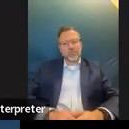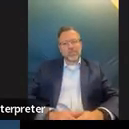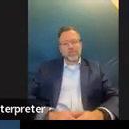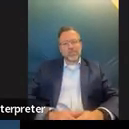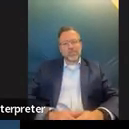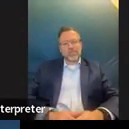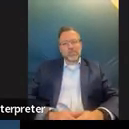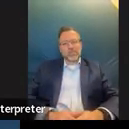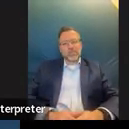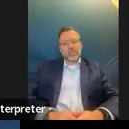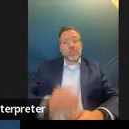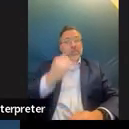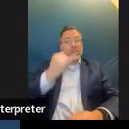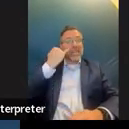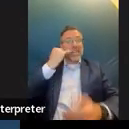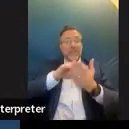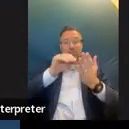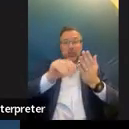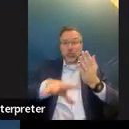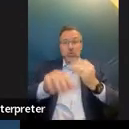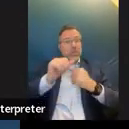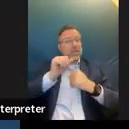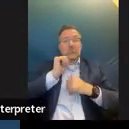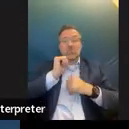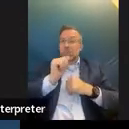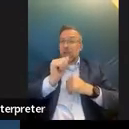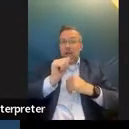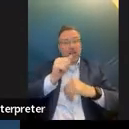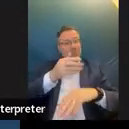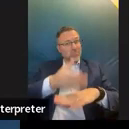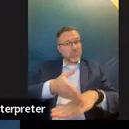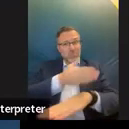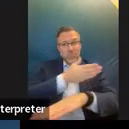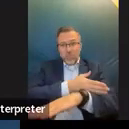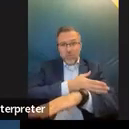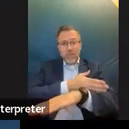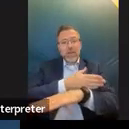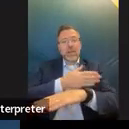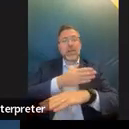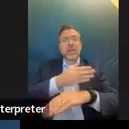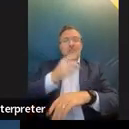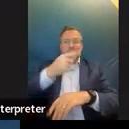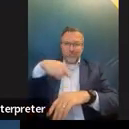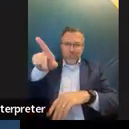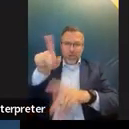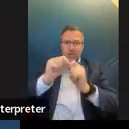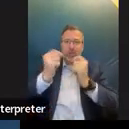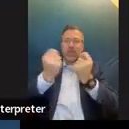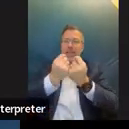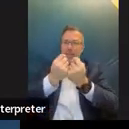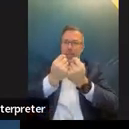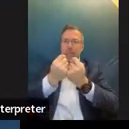If the student isn't making progress, figure it out. You go to the team, bring your team